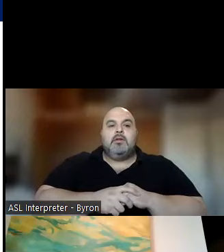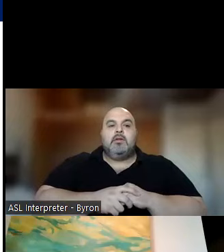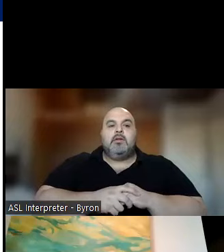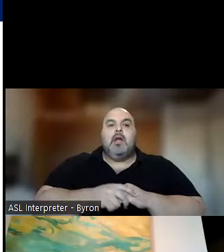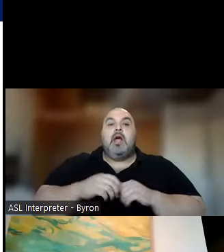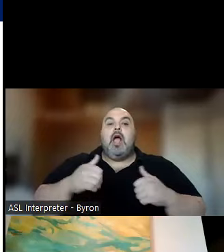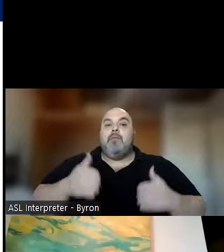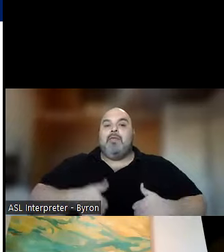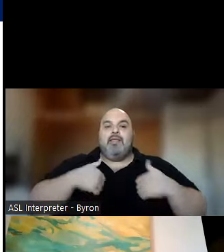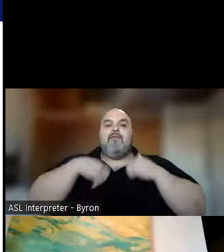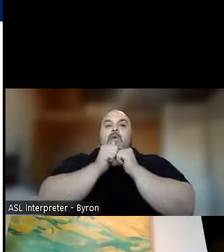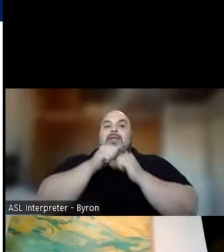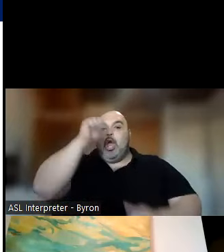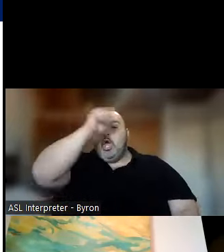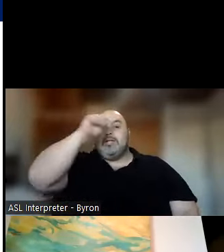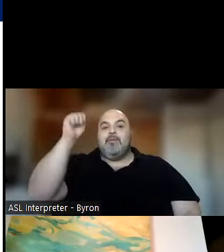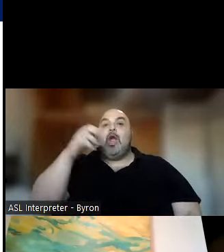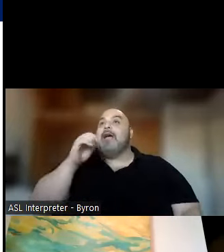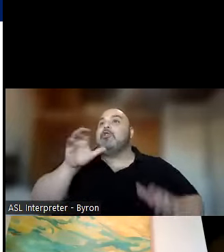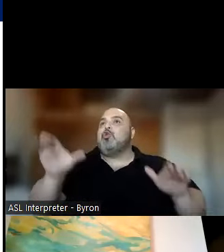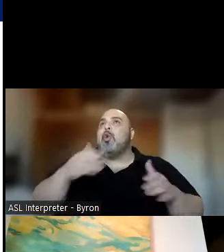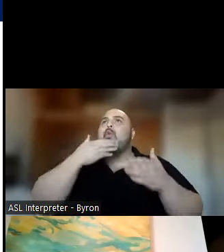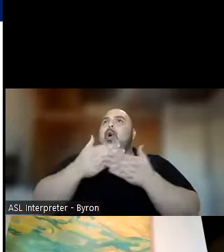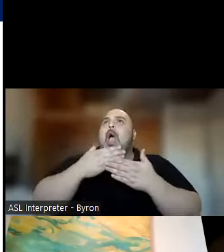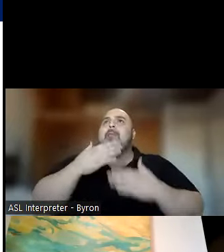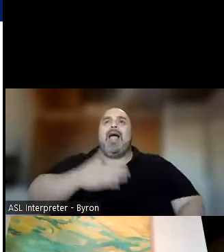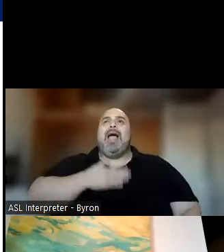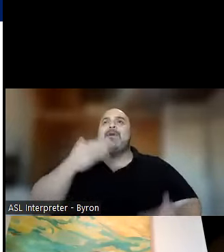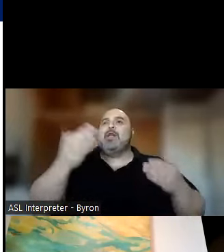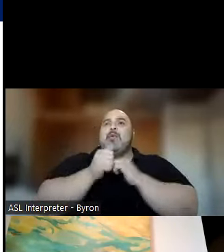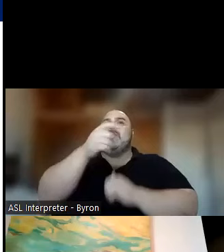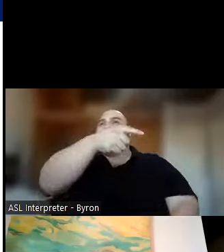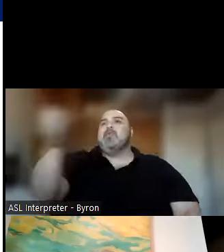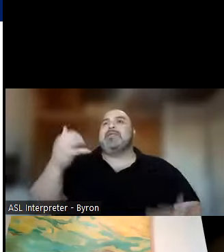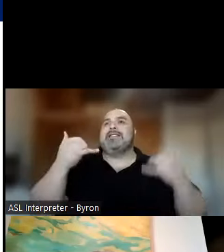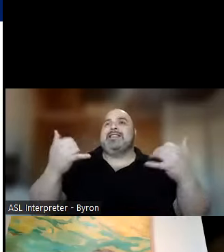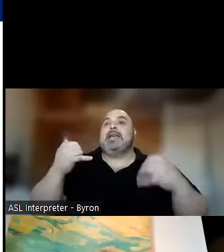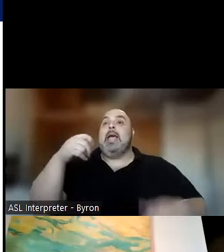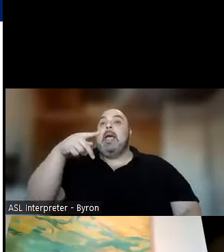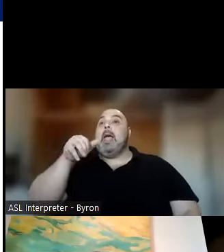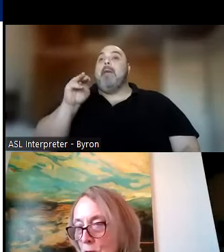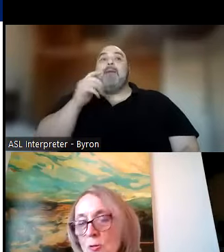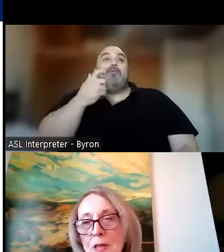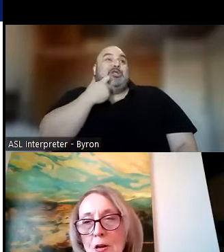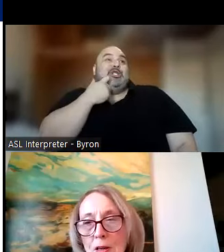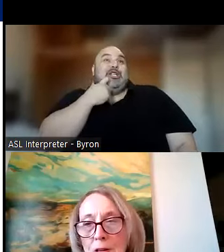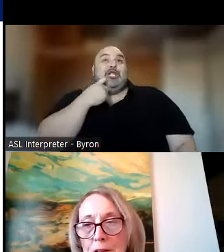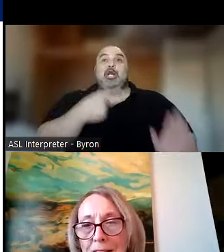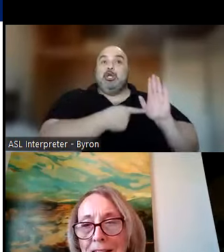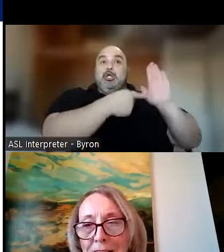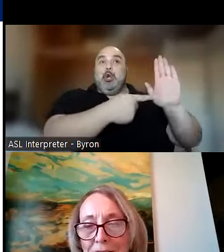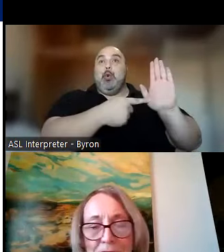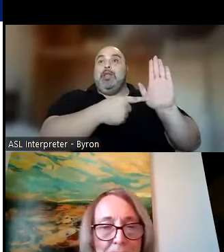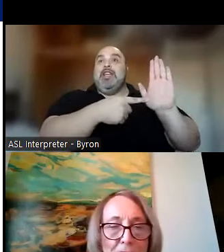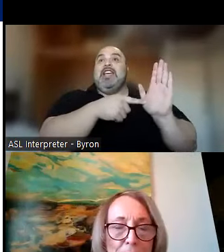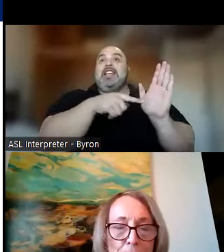with Alzheimer's and doing pretty well. Happy to be here with you all today. And Pam was just featured in a news article,